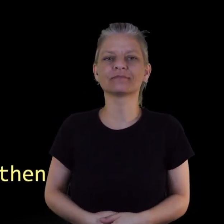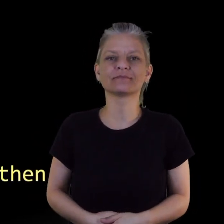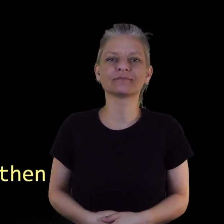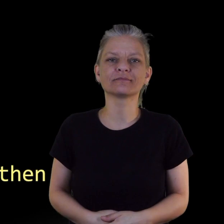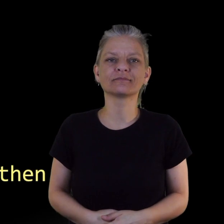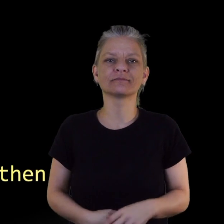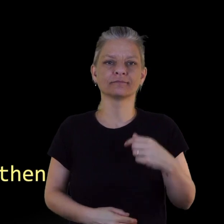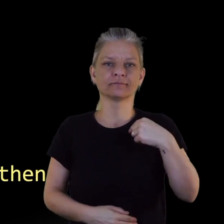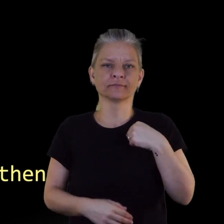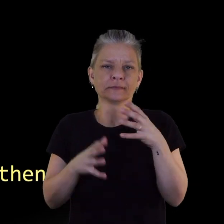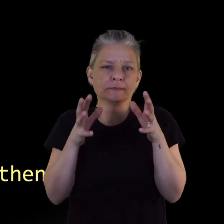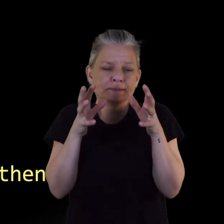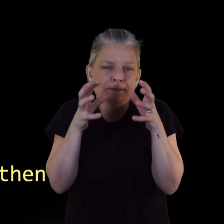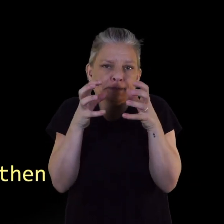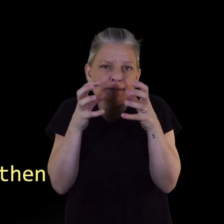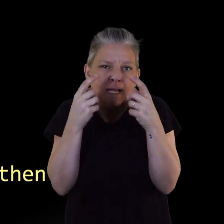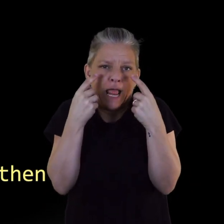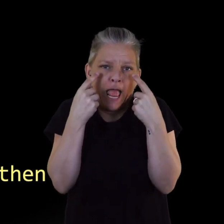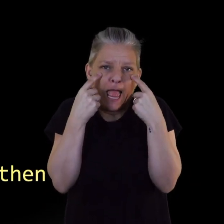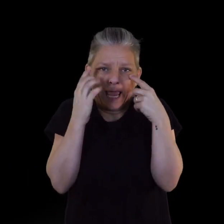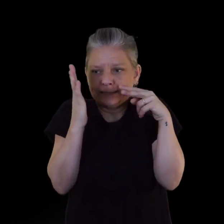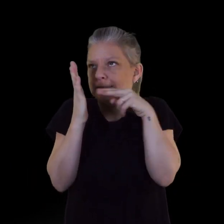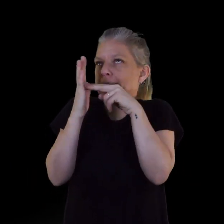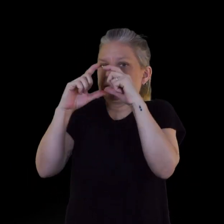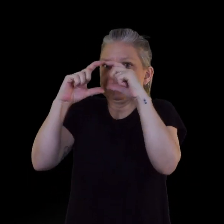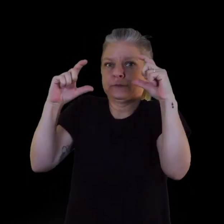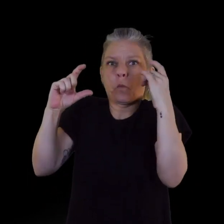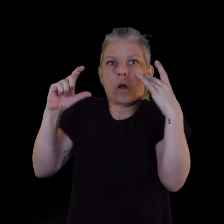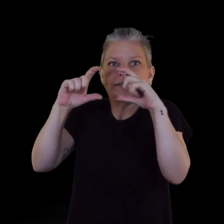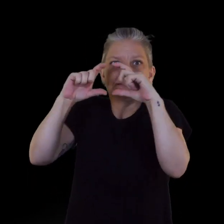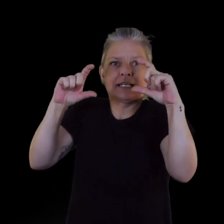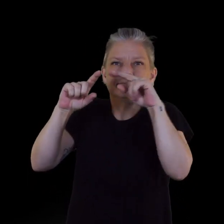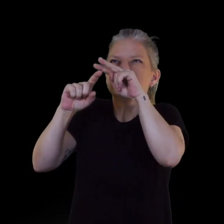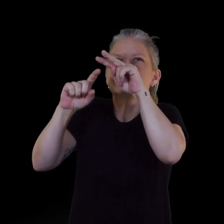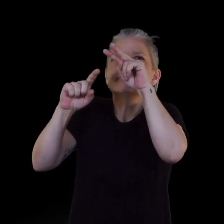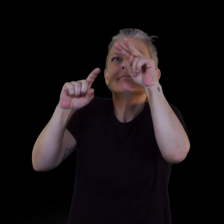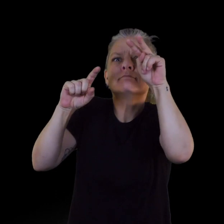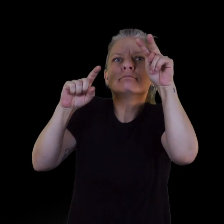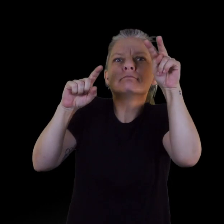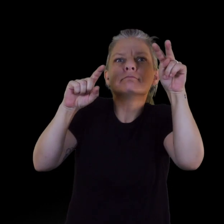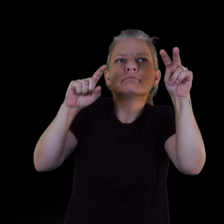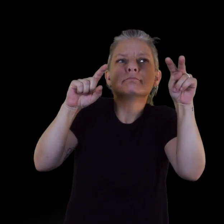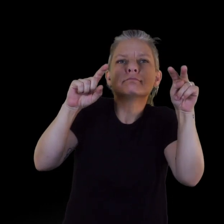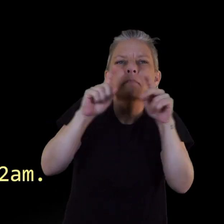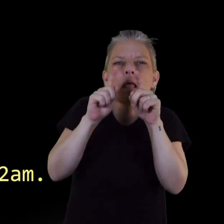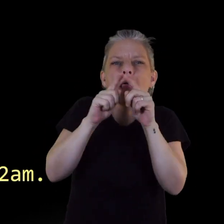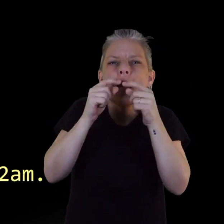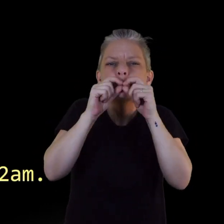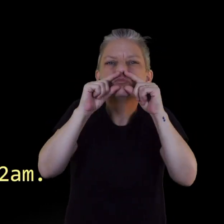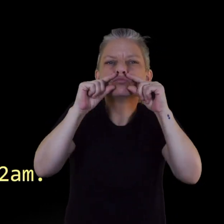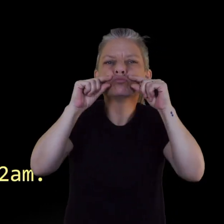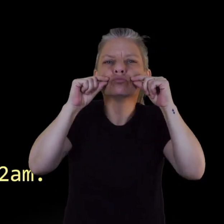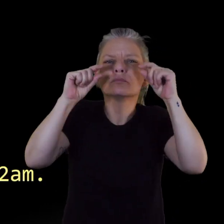I cleave my eyes to white slate, then trace the plastic rim, like parted lips or